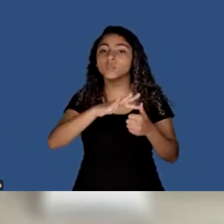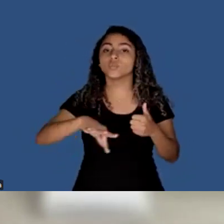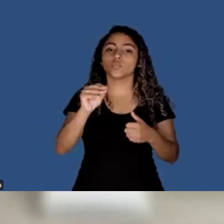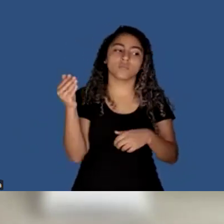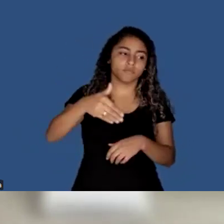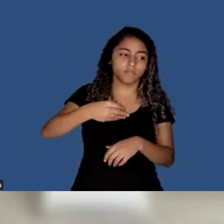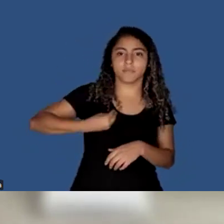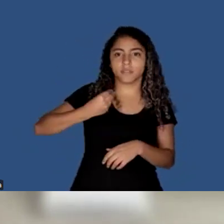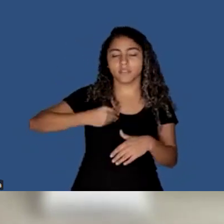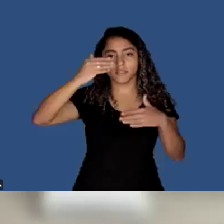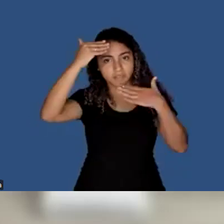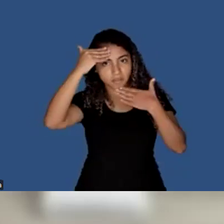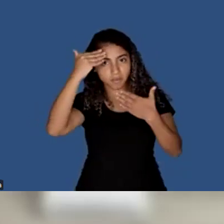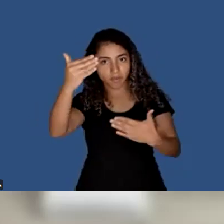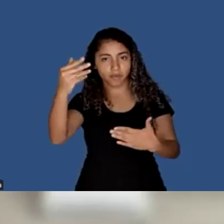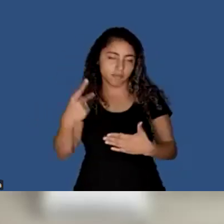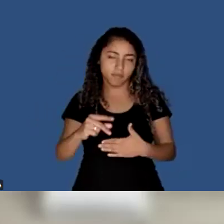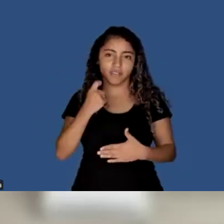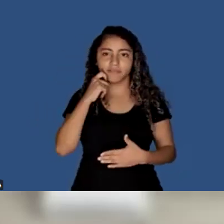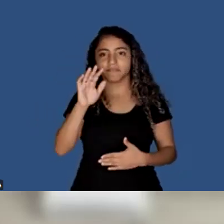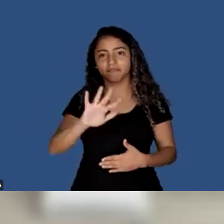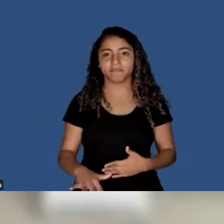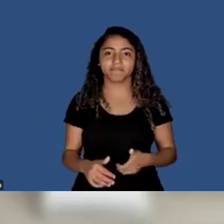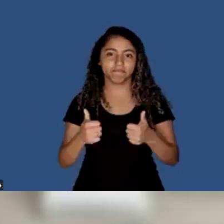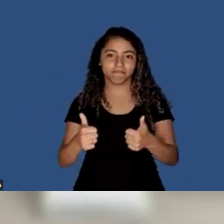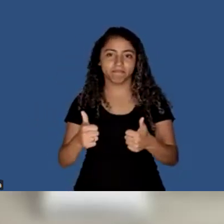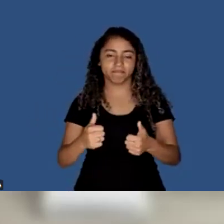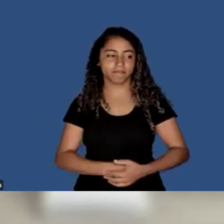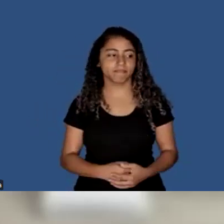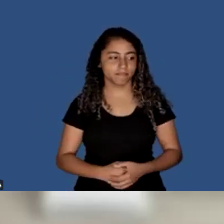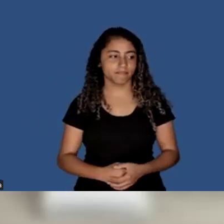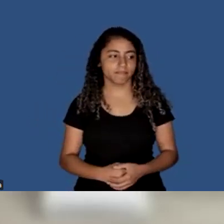Thank you for your presence, and ahead to the Black Friday.